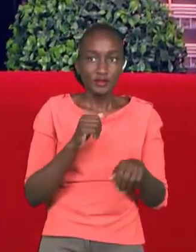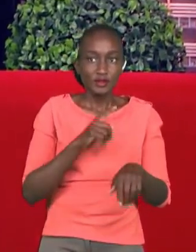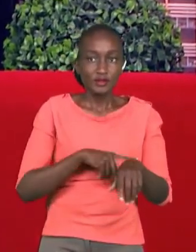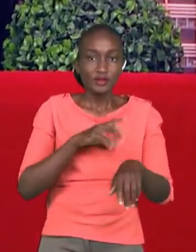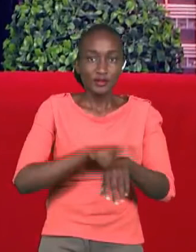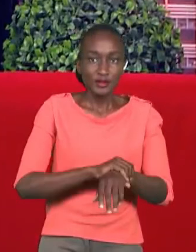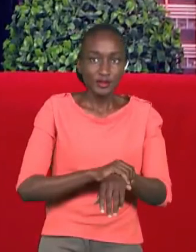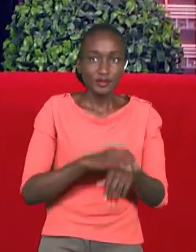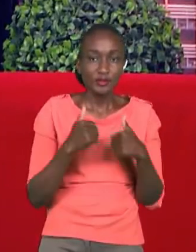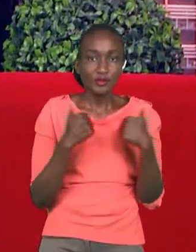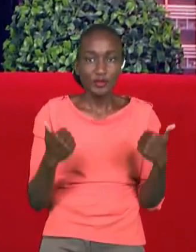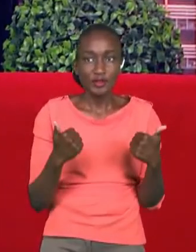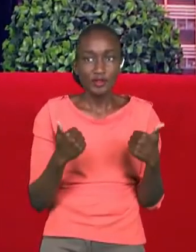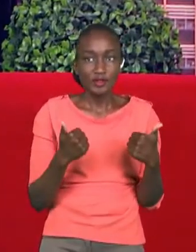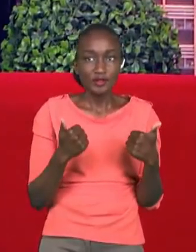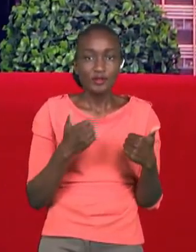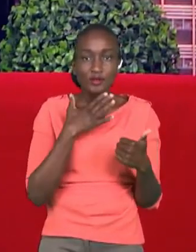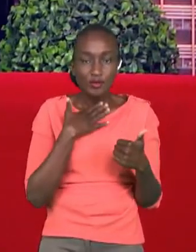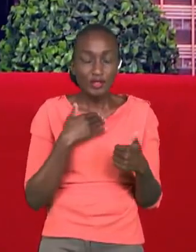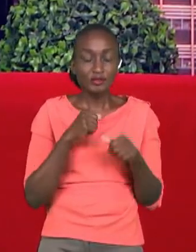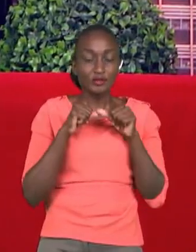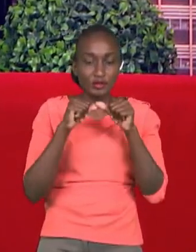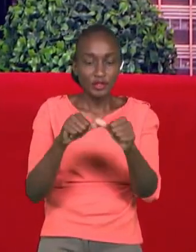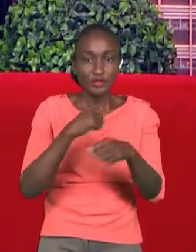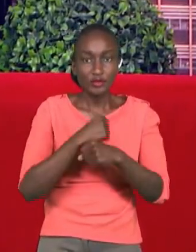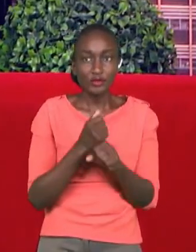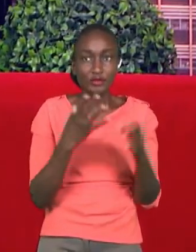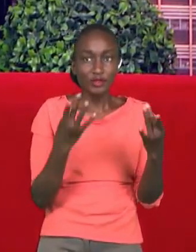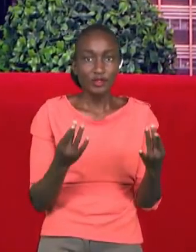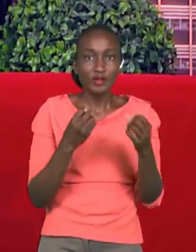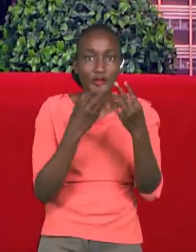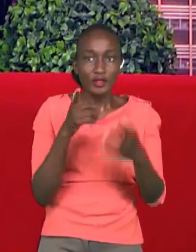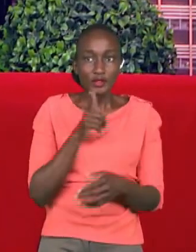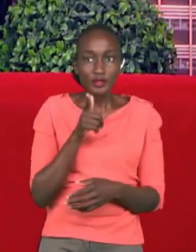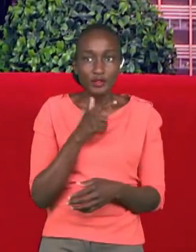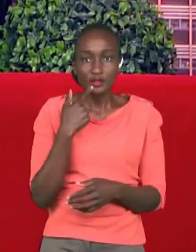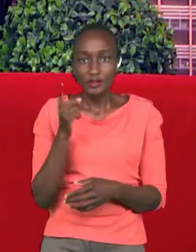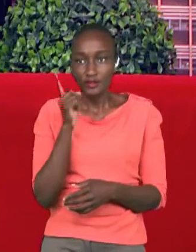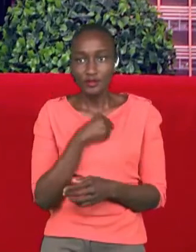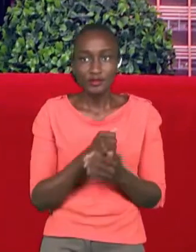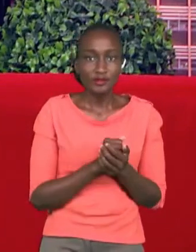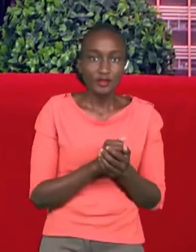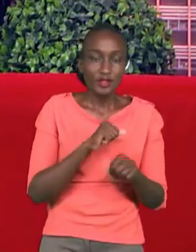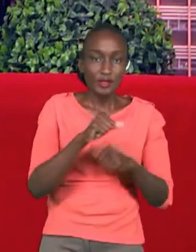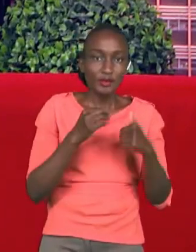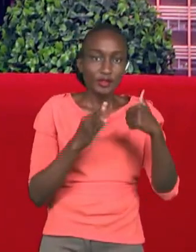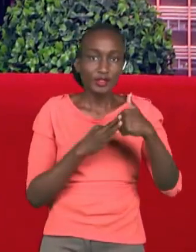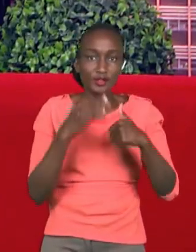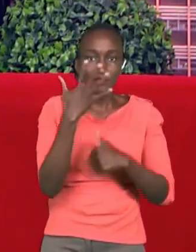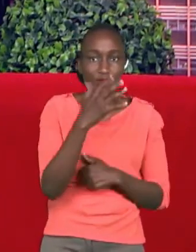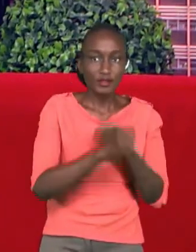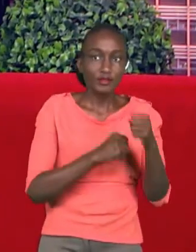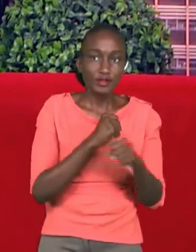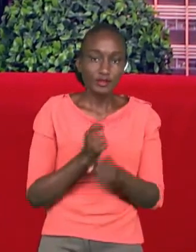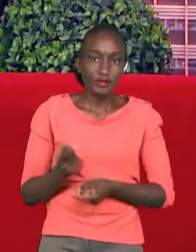benefits, you will be addicted to yoga. Yes. Many ladies, she has seen that 85 years old, they